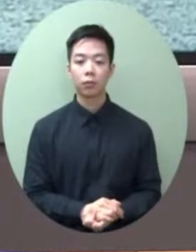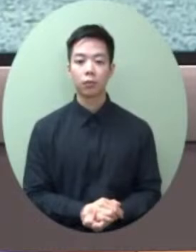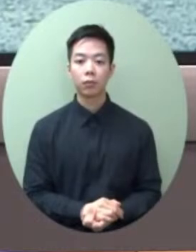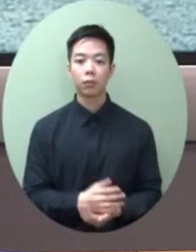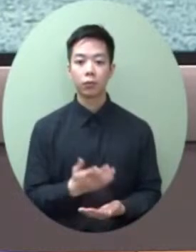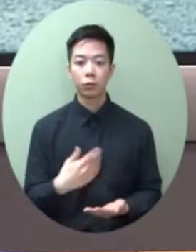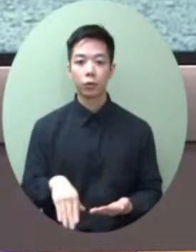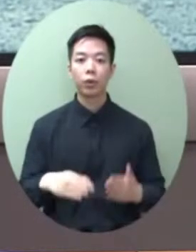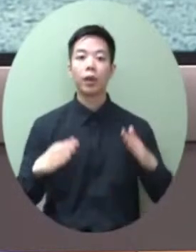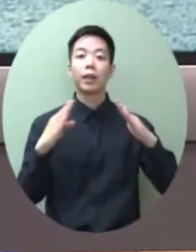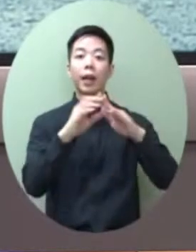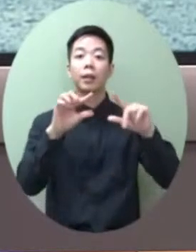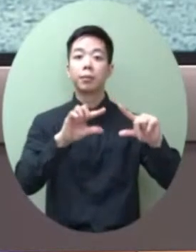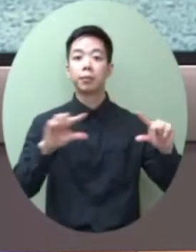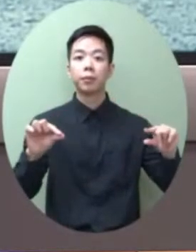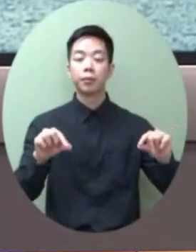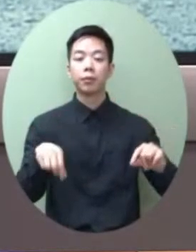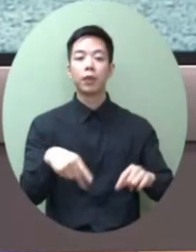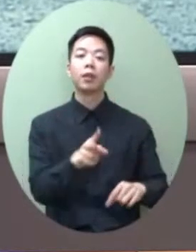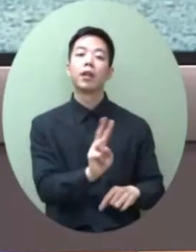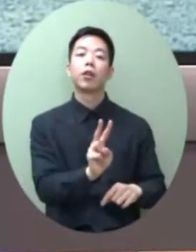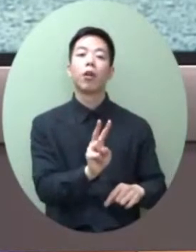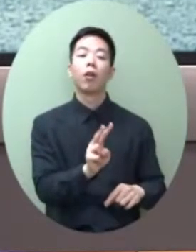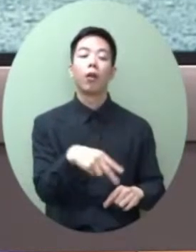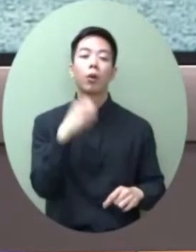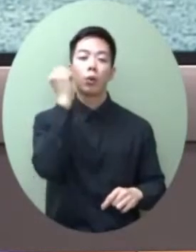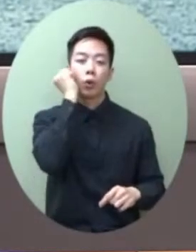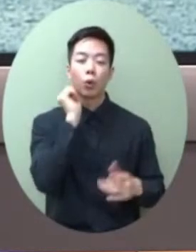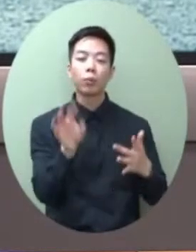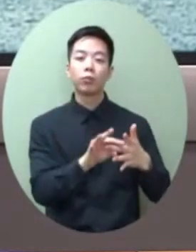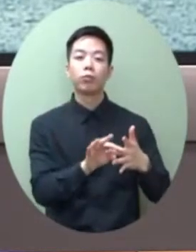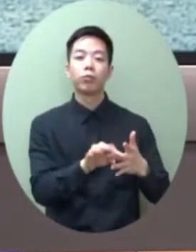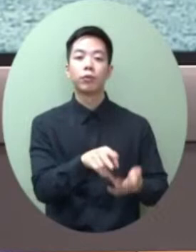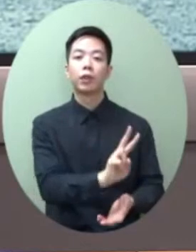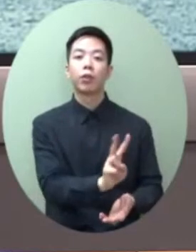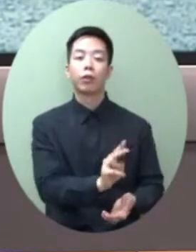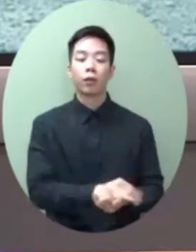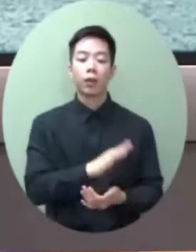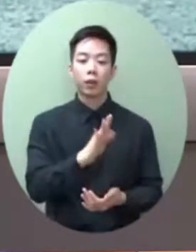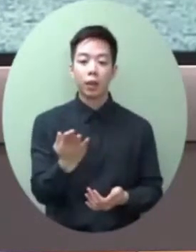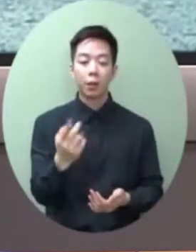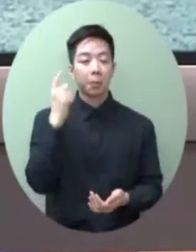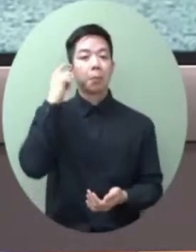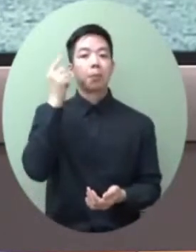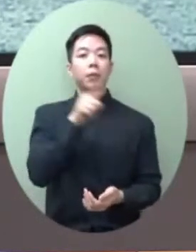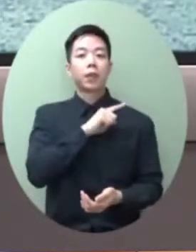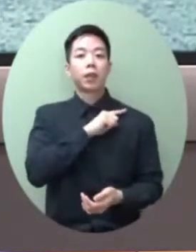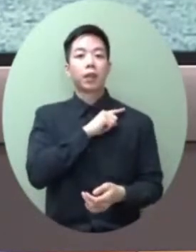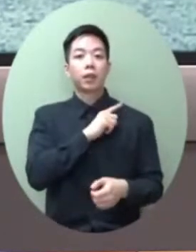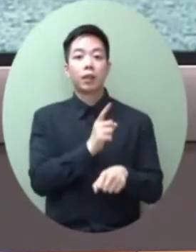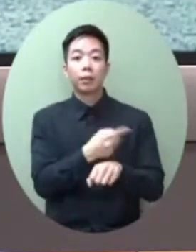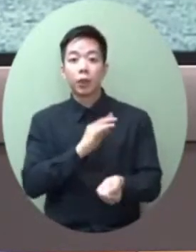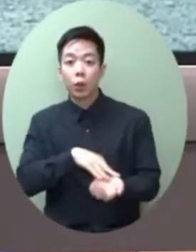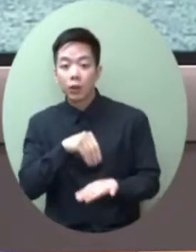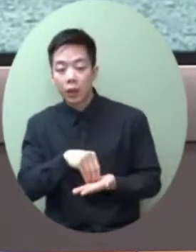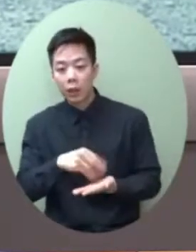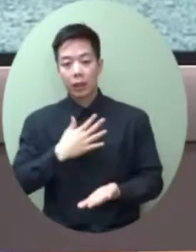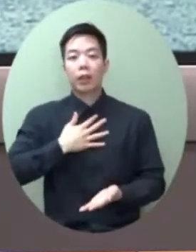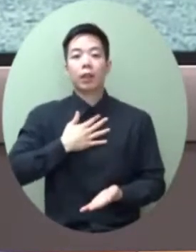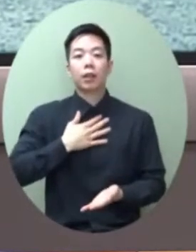Thus, their home would be the elderly home in this case, as they do not have any other addresses. As